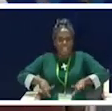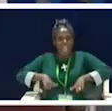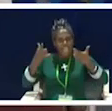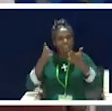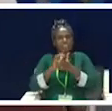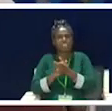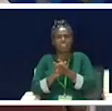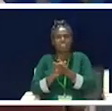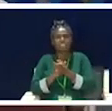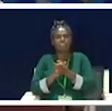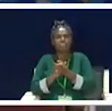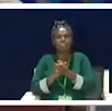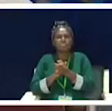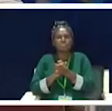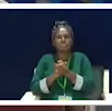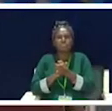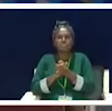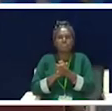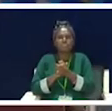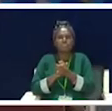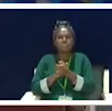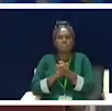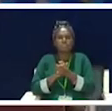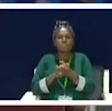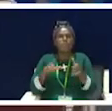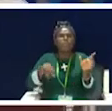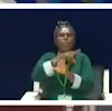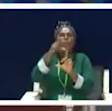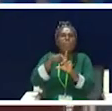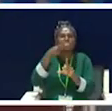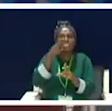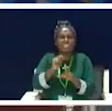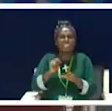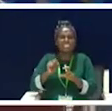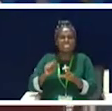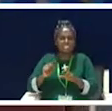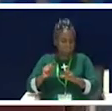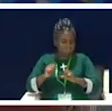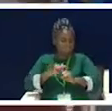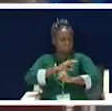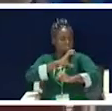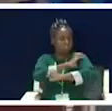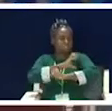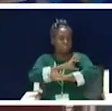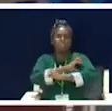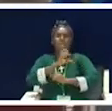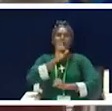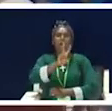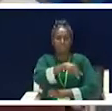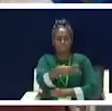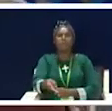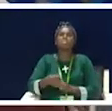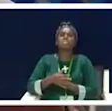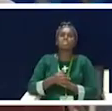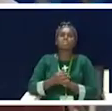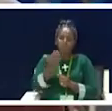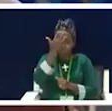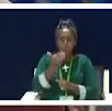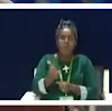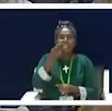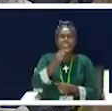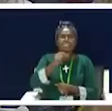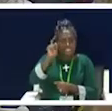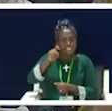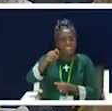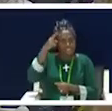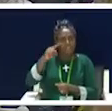time when the mighty are falling. Why the need for everlasting arm?